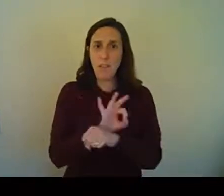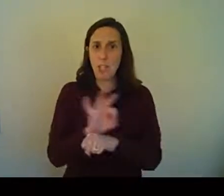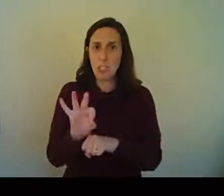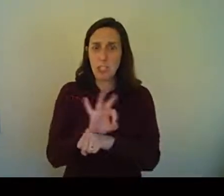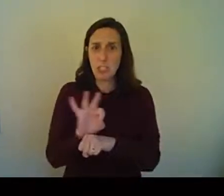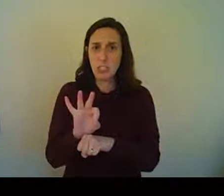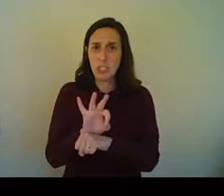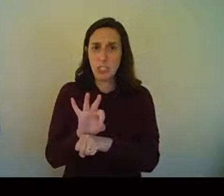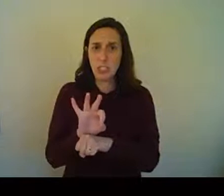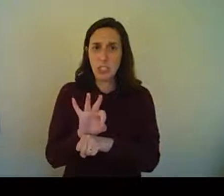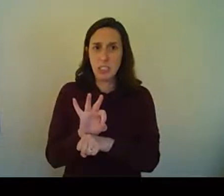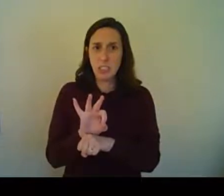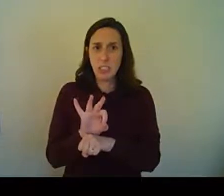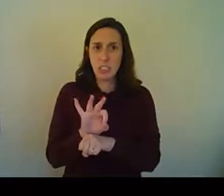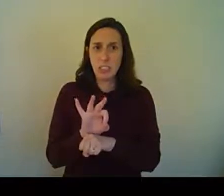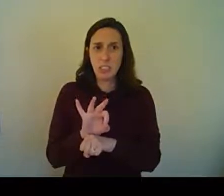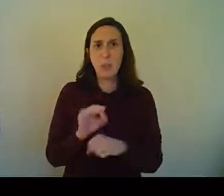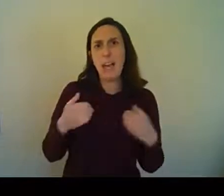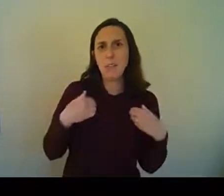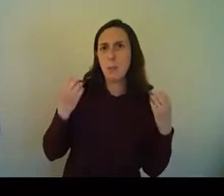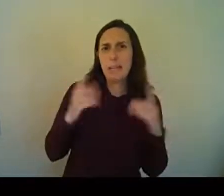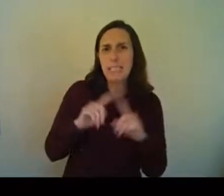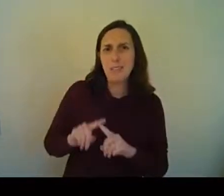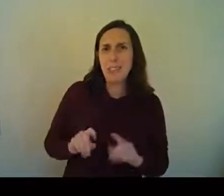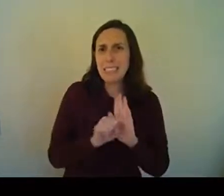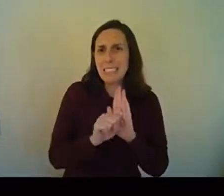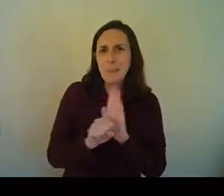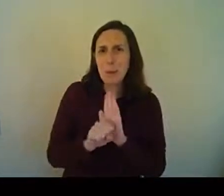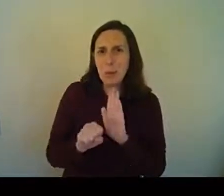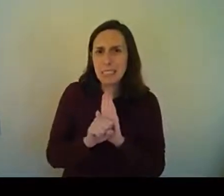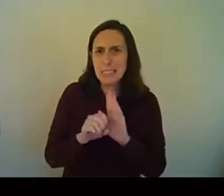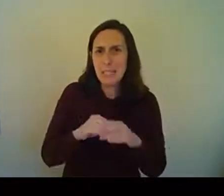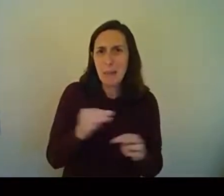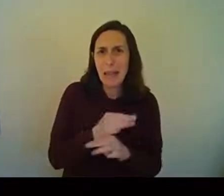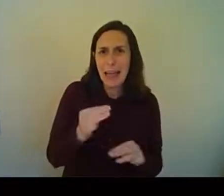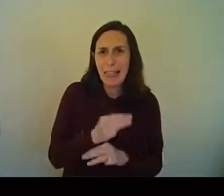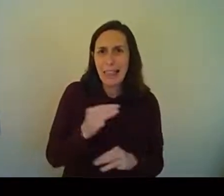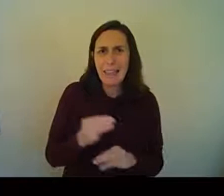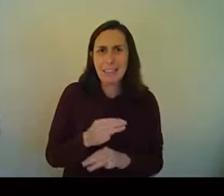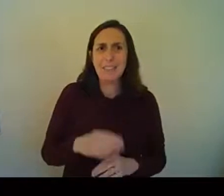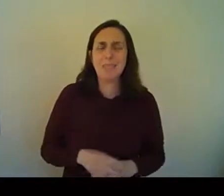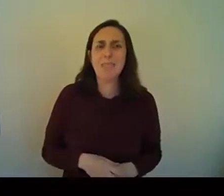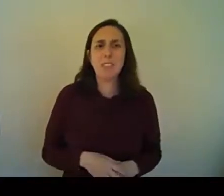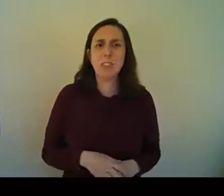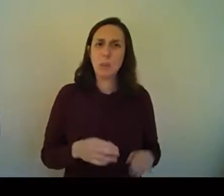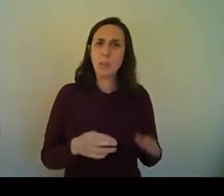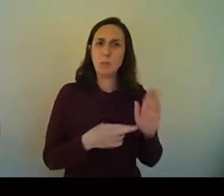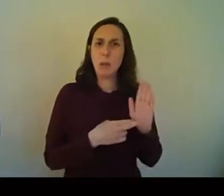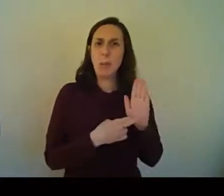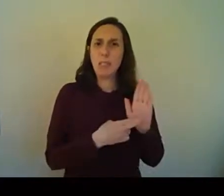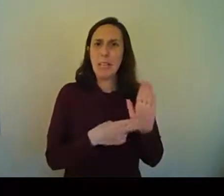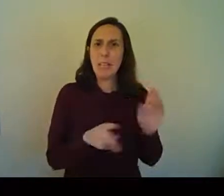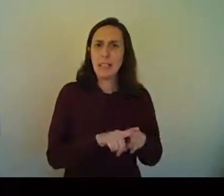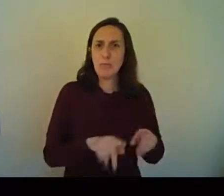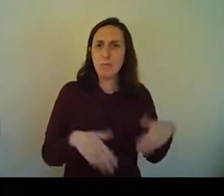all right, we get all these lovely symbols in mathematics as ways of being shortcuts for everything we've done before. And so in this case, we're going to say